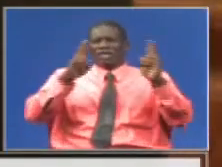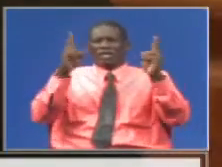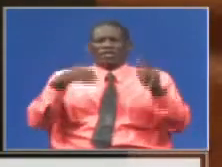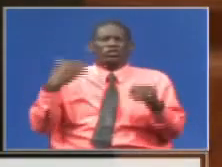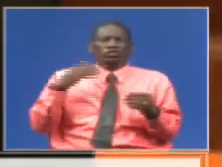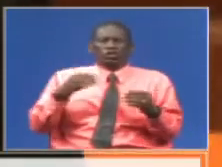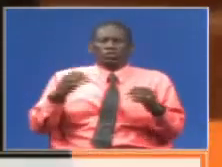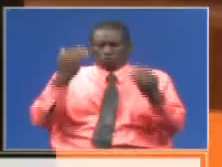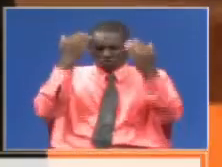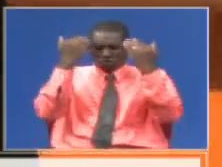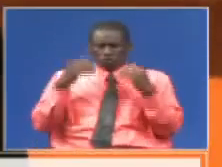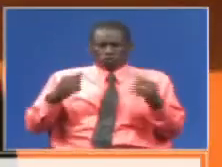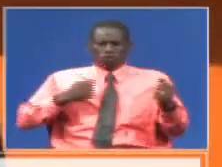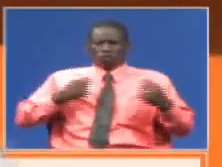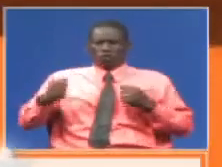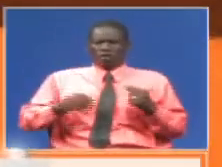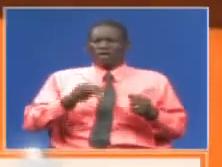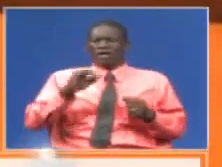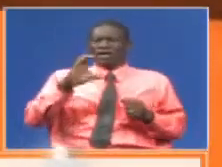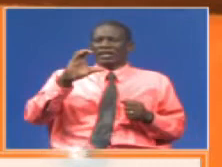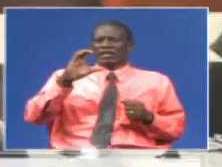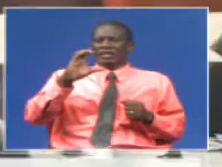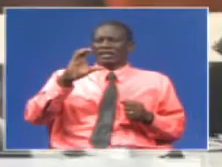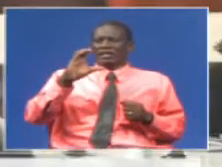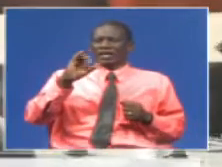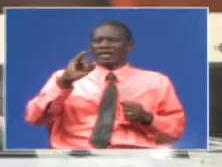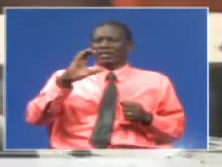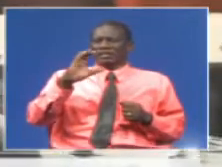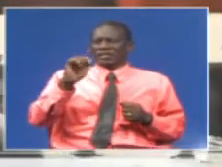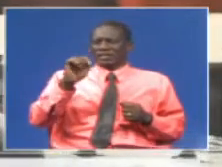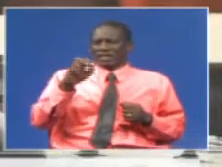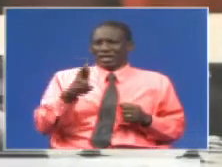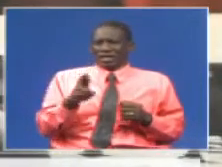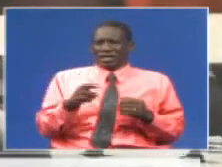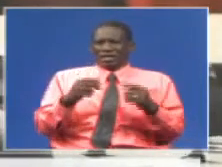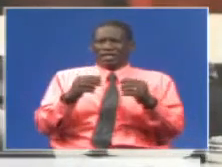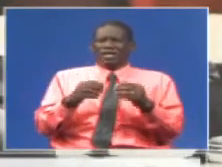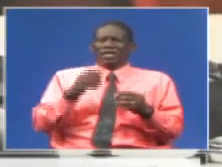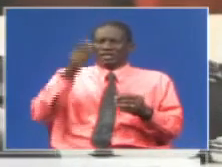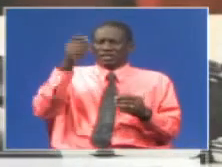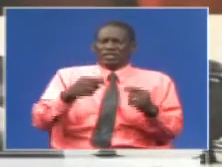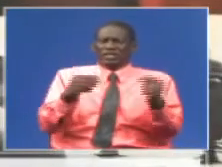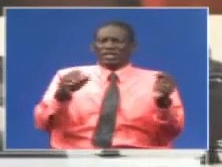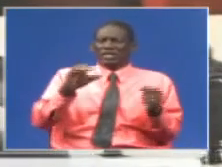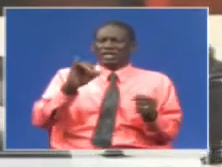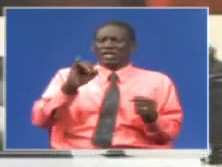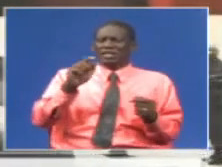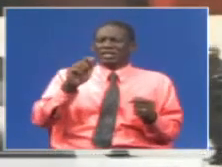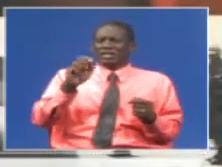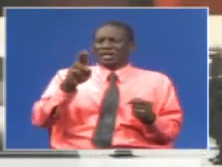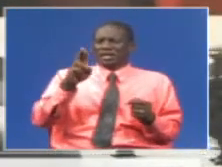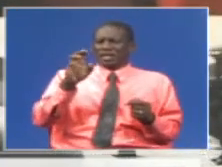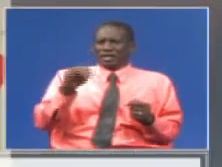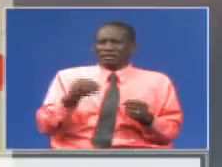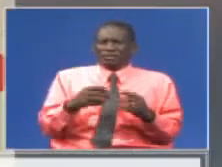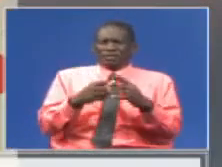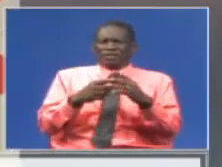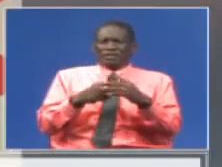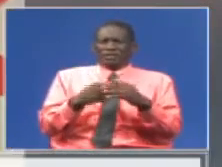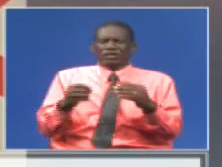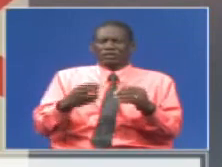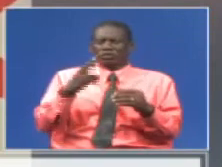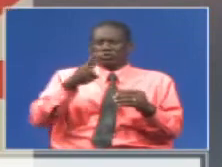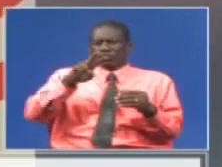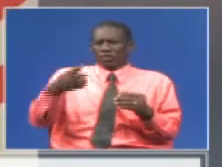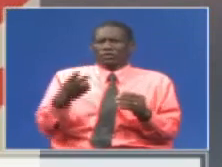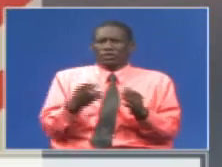Criminal Court for Rwanda, ICTR's action against RTLM began on 23rd October 2000, along with the trial of